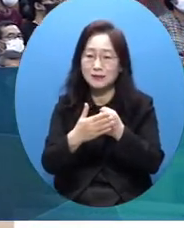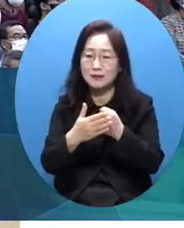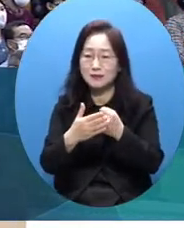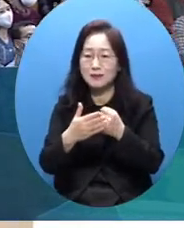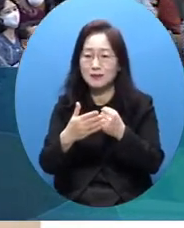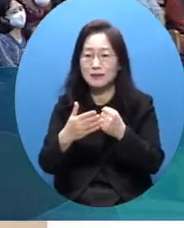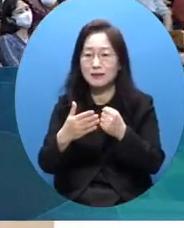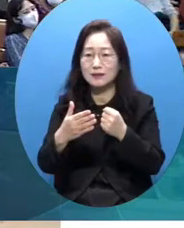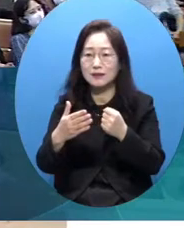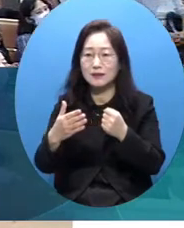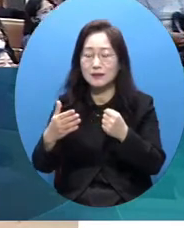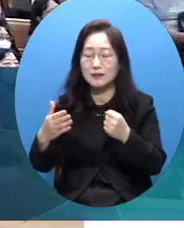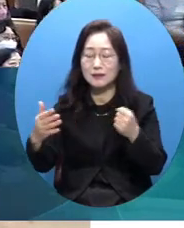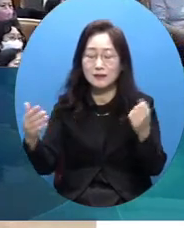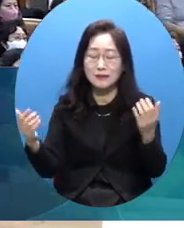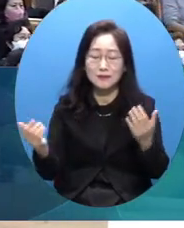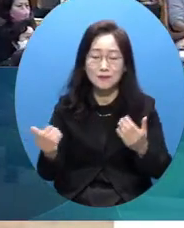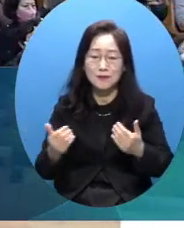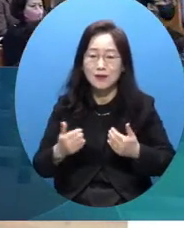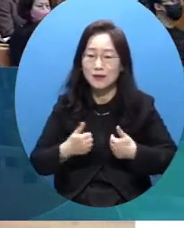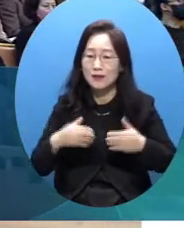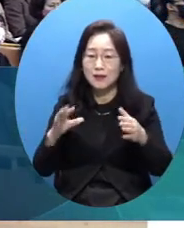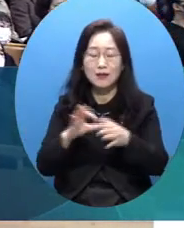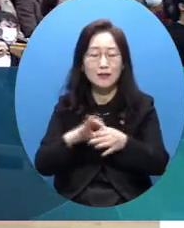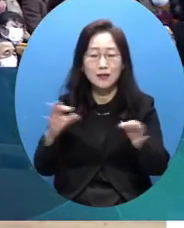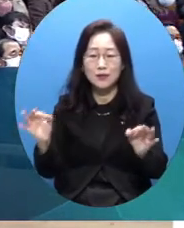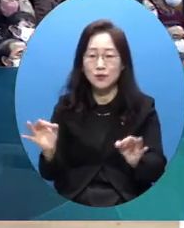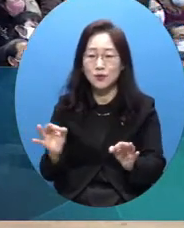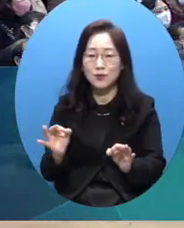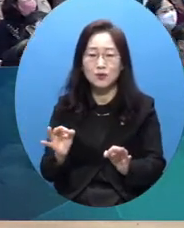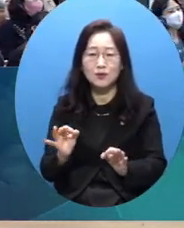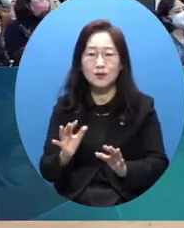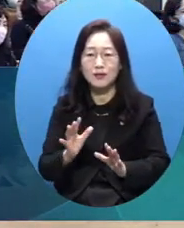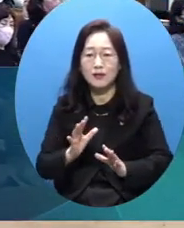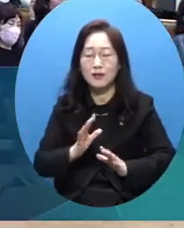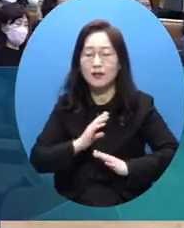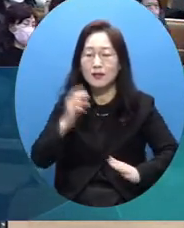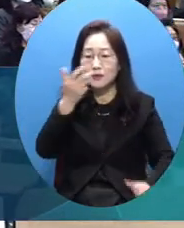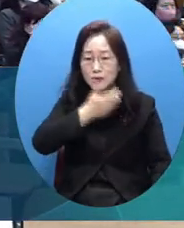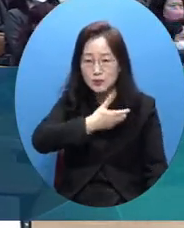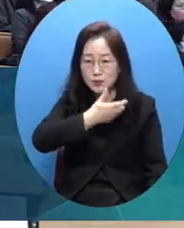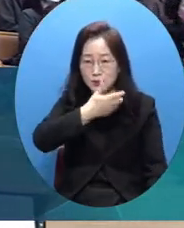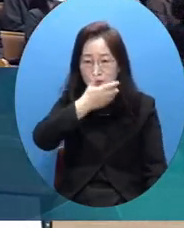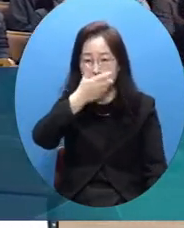for I dreamed that at last I shall look on his face